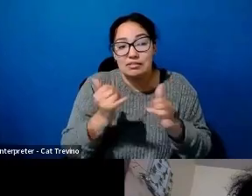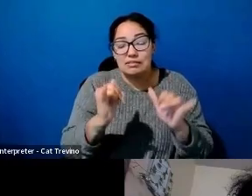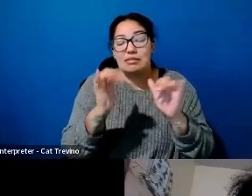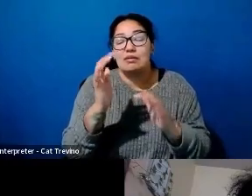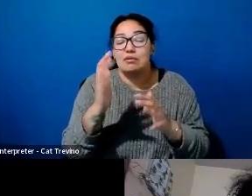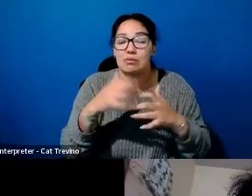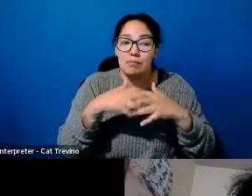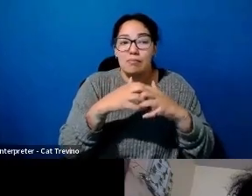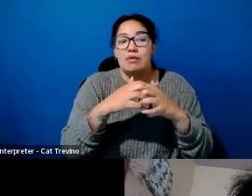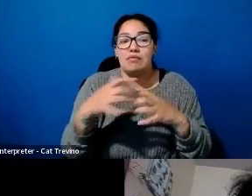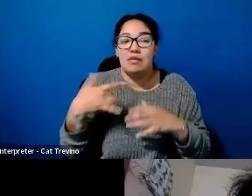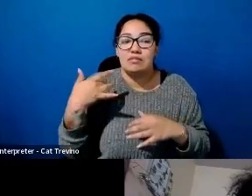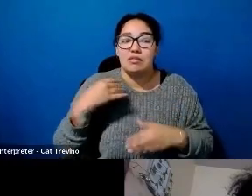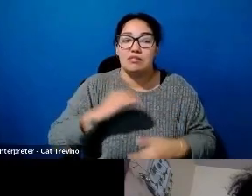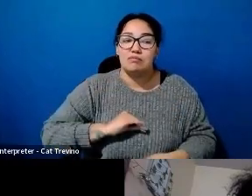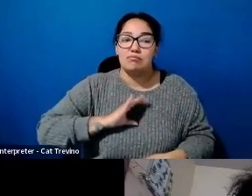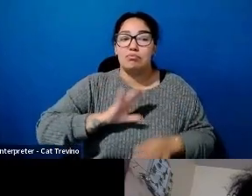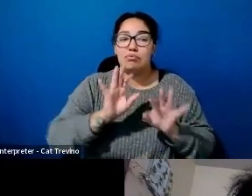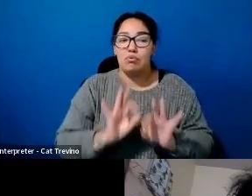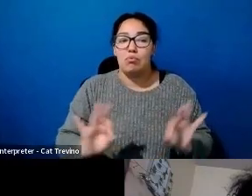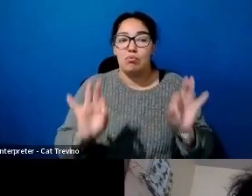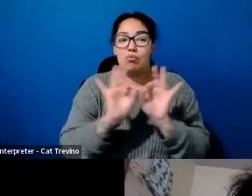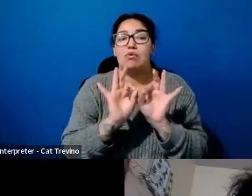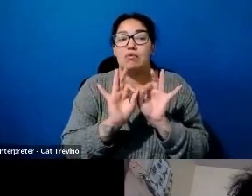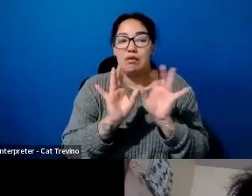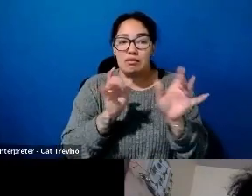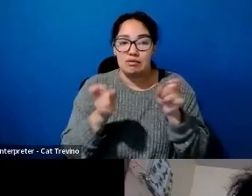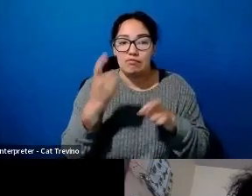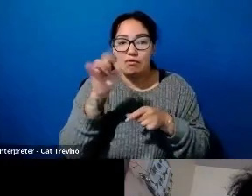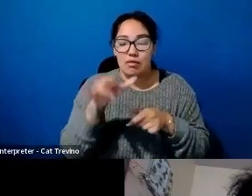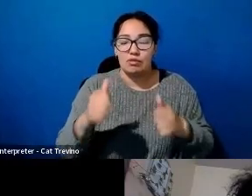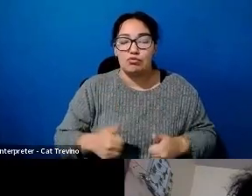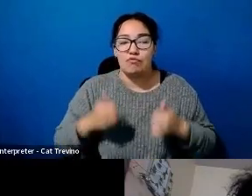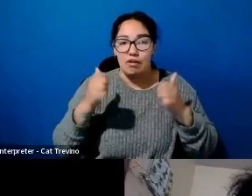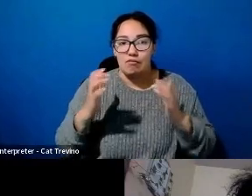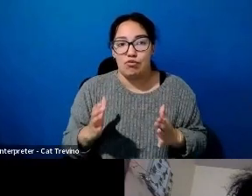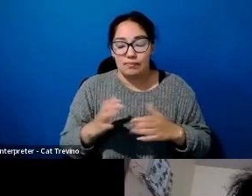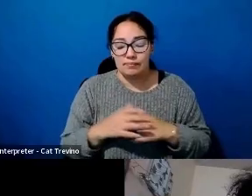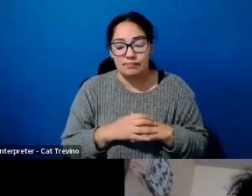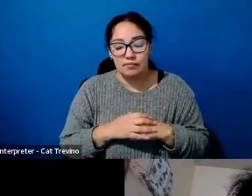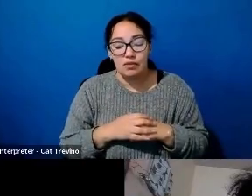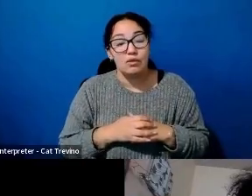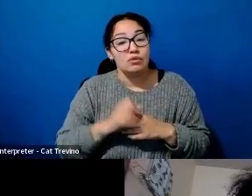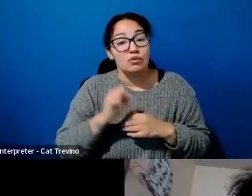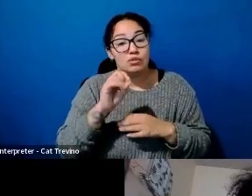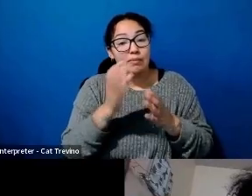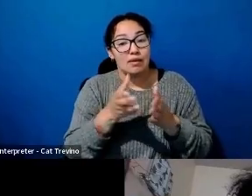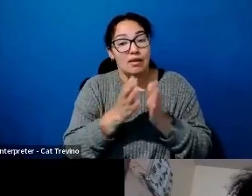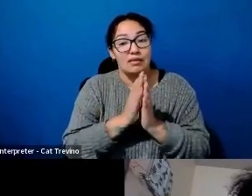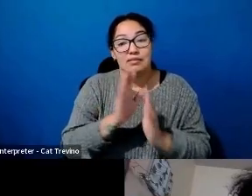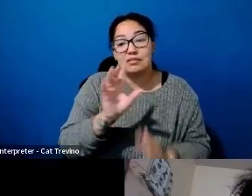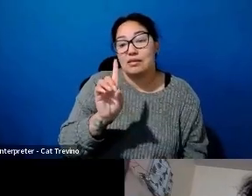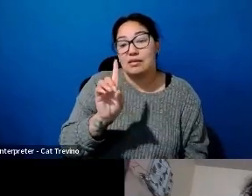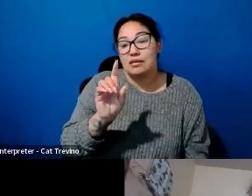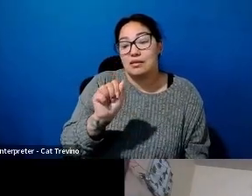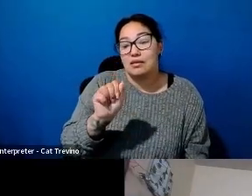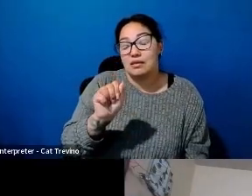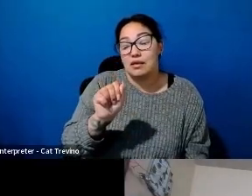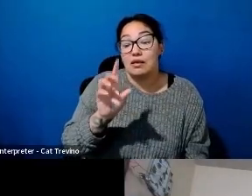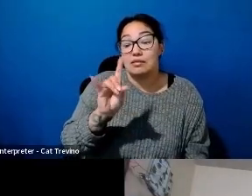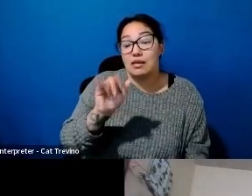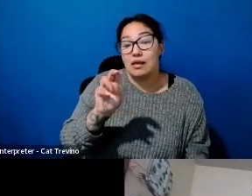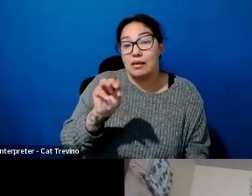build a sense of worth and agency for the survivor. So I'm going to ask Diamond to talk about some of